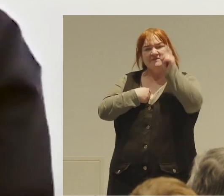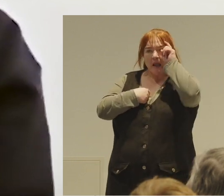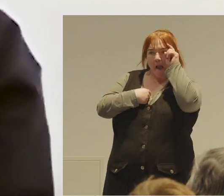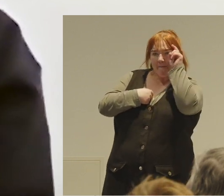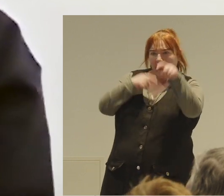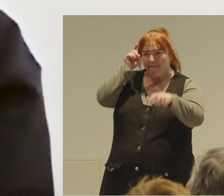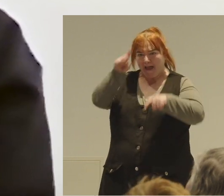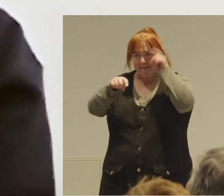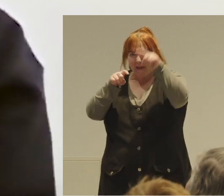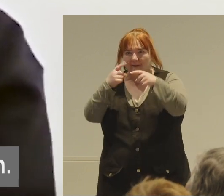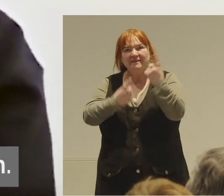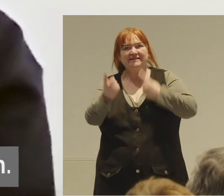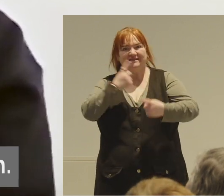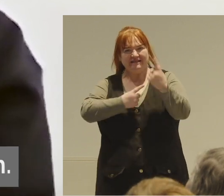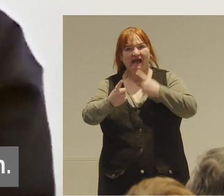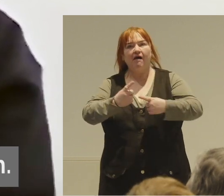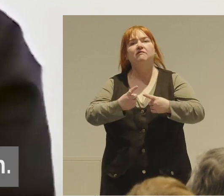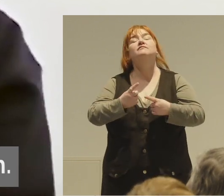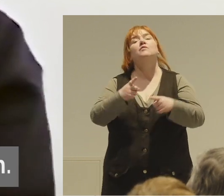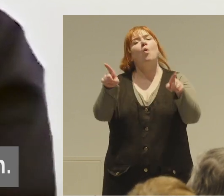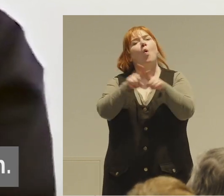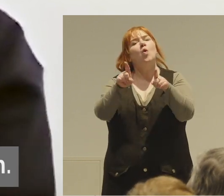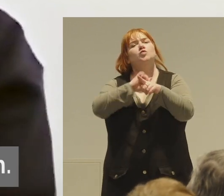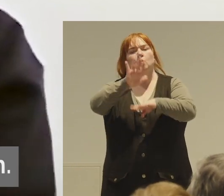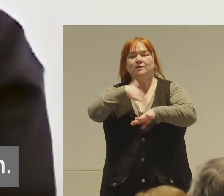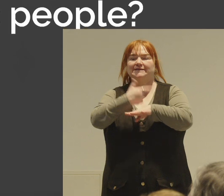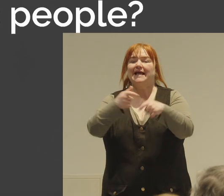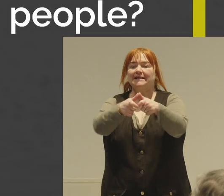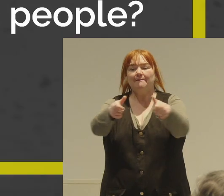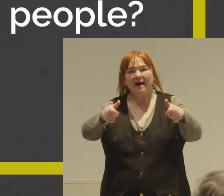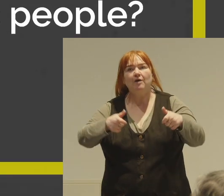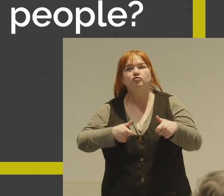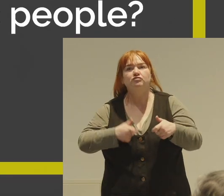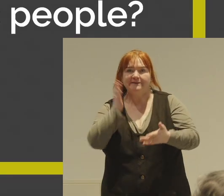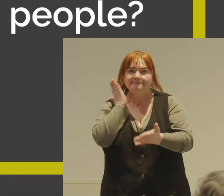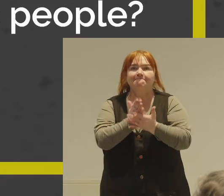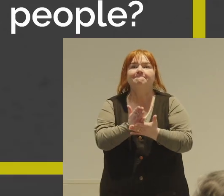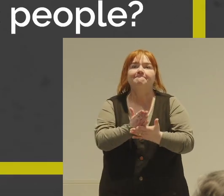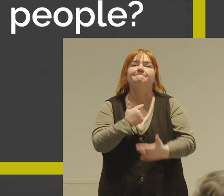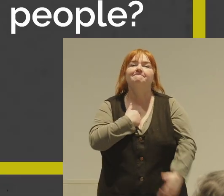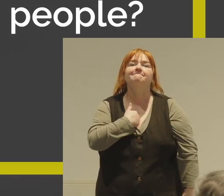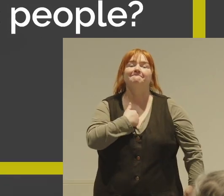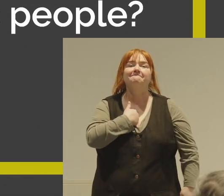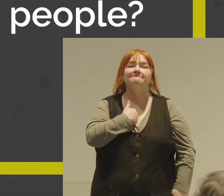initiative and put boundaries and keep them.